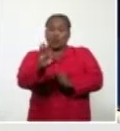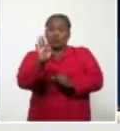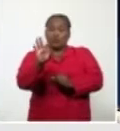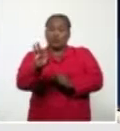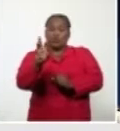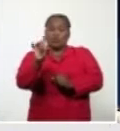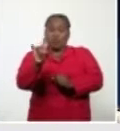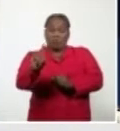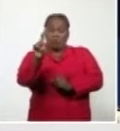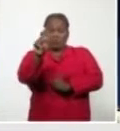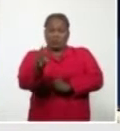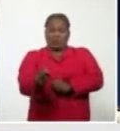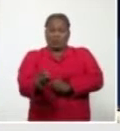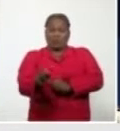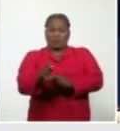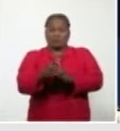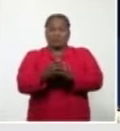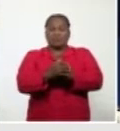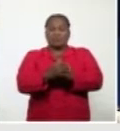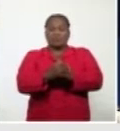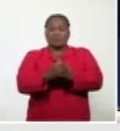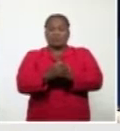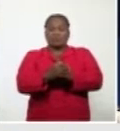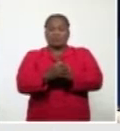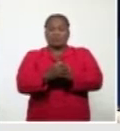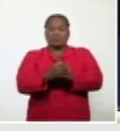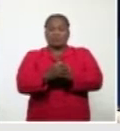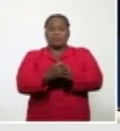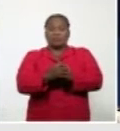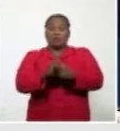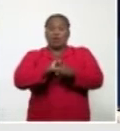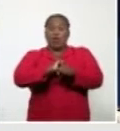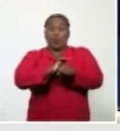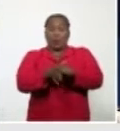by our primary healthcare system, there are